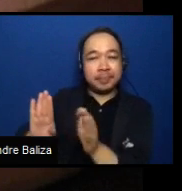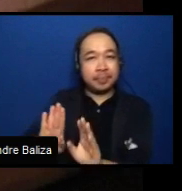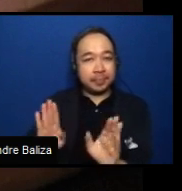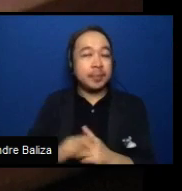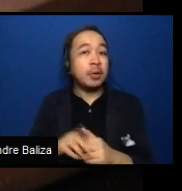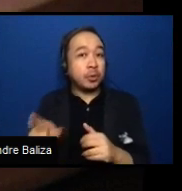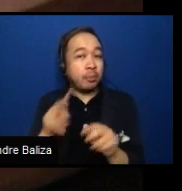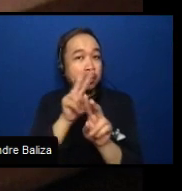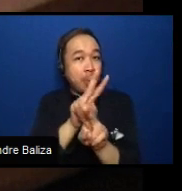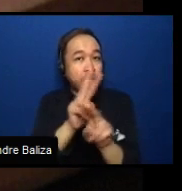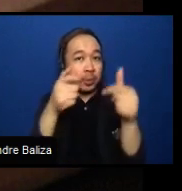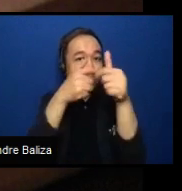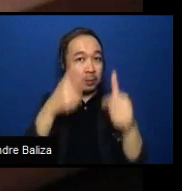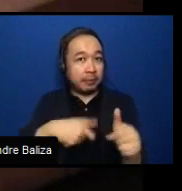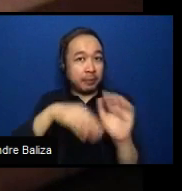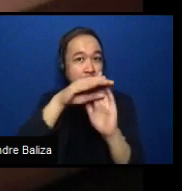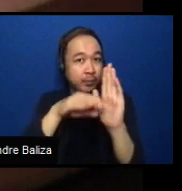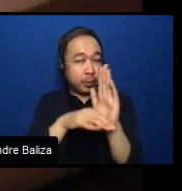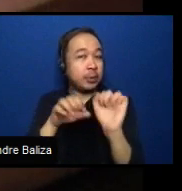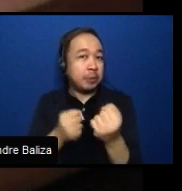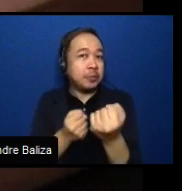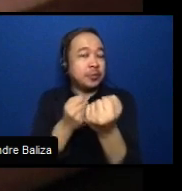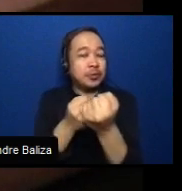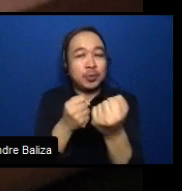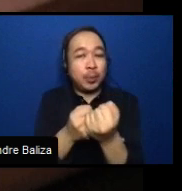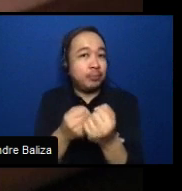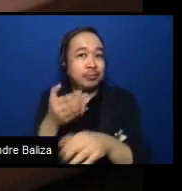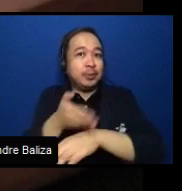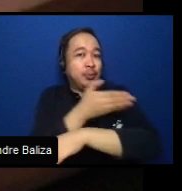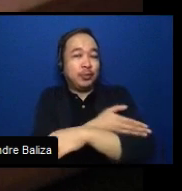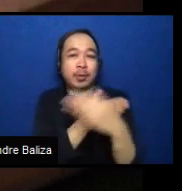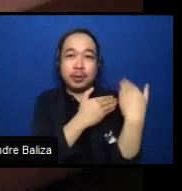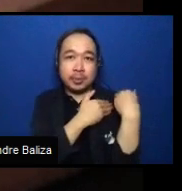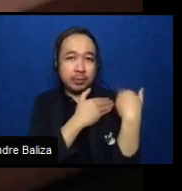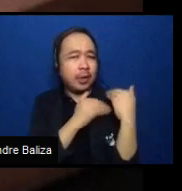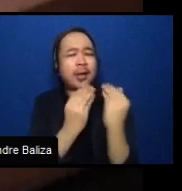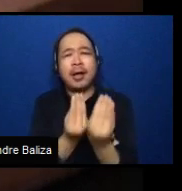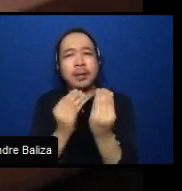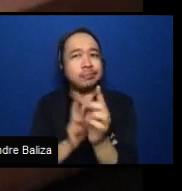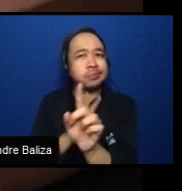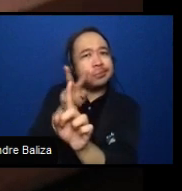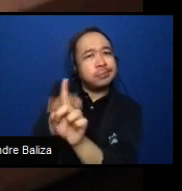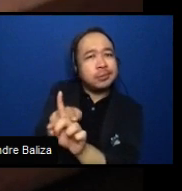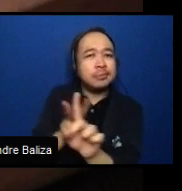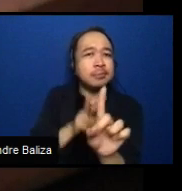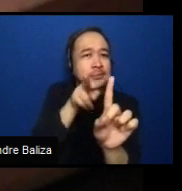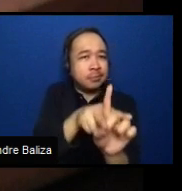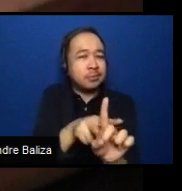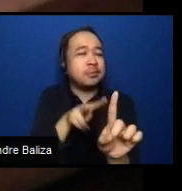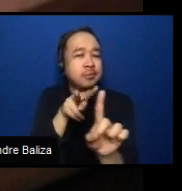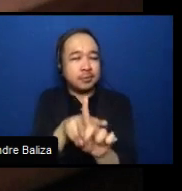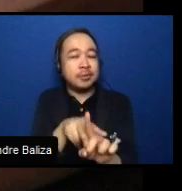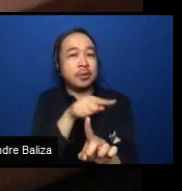only contribute to strengthening accountability for implementation, it will also help foster the